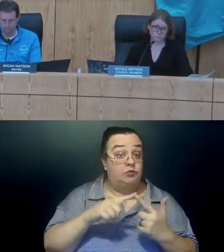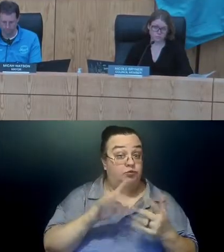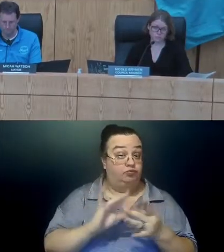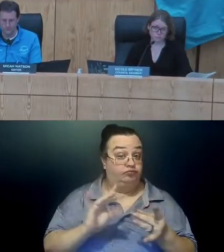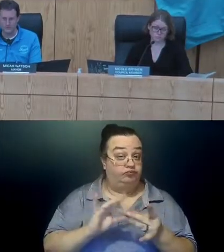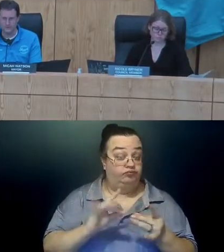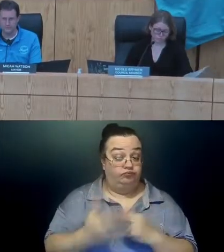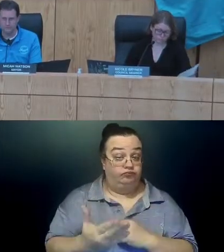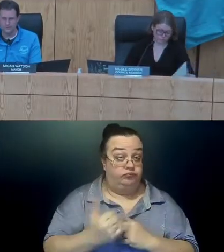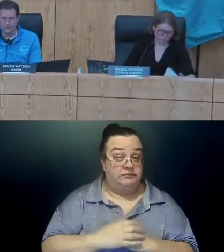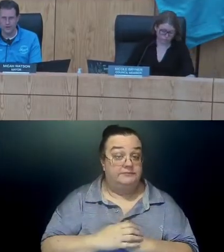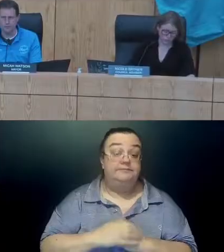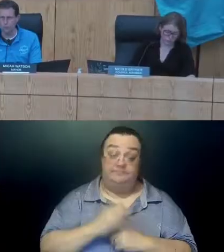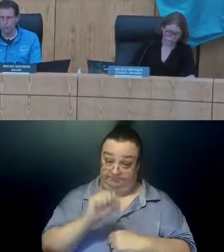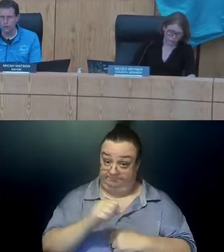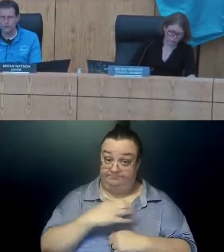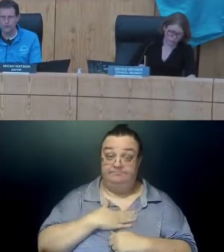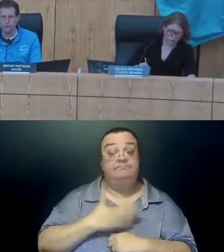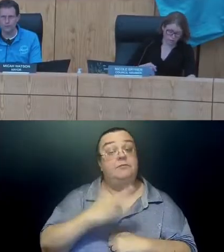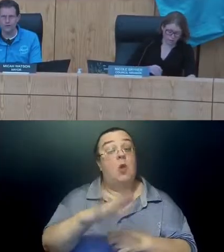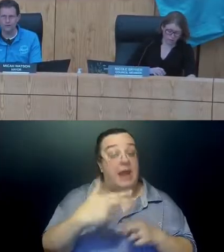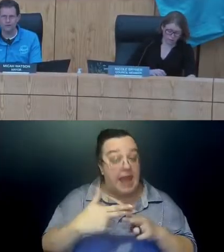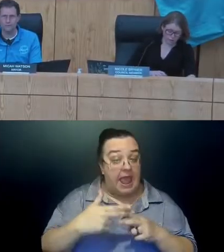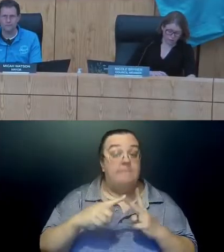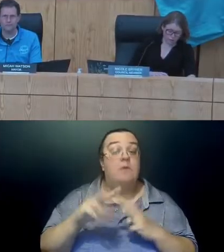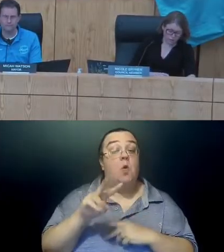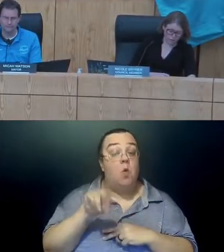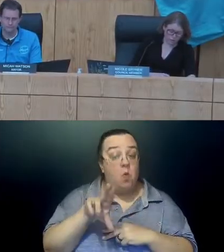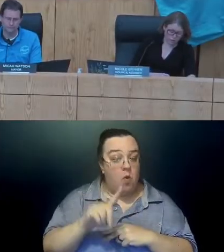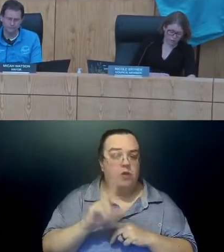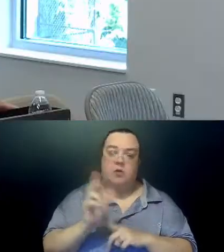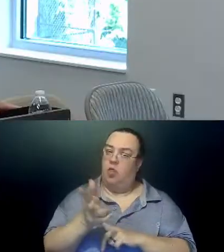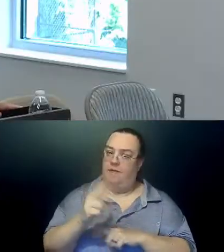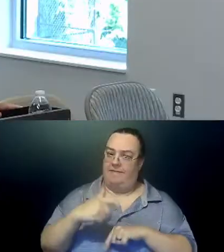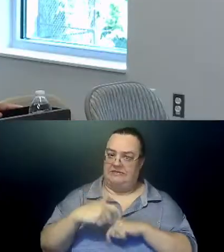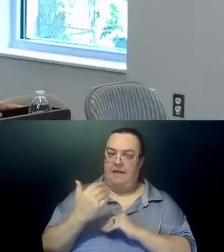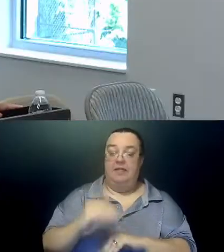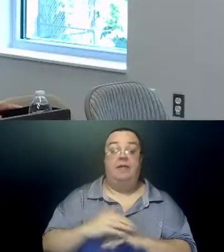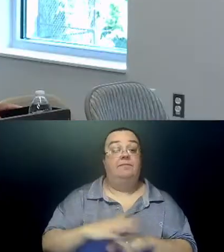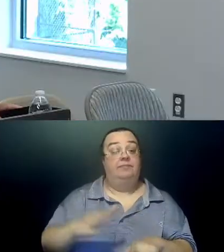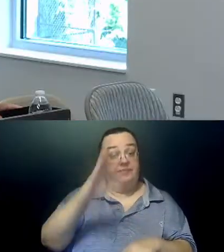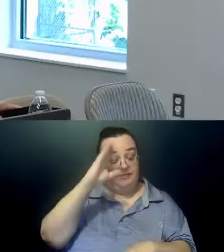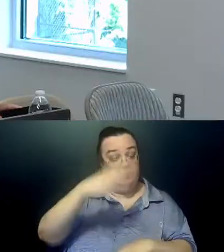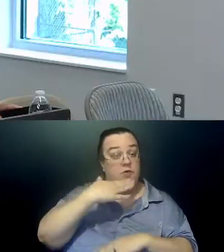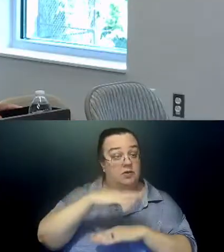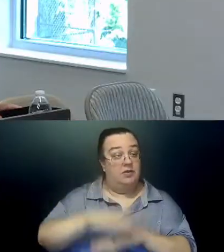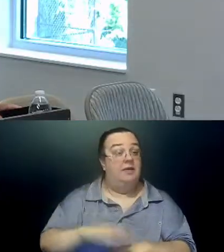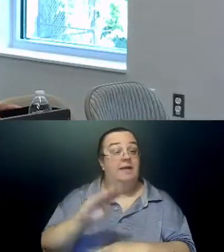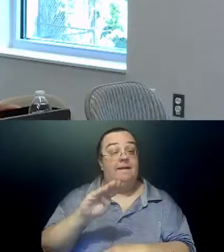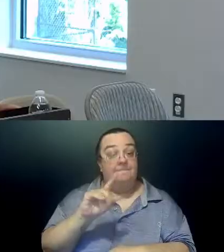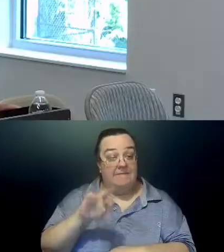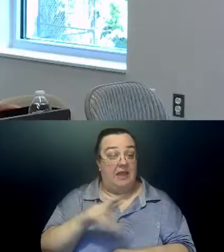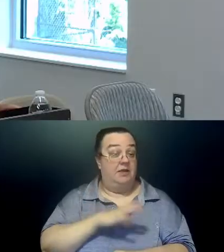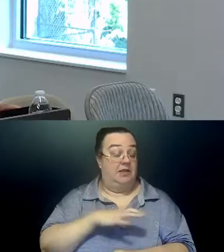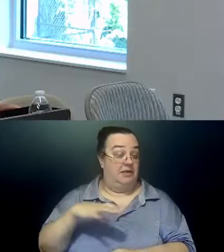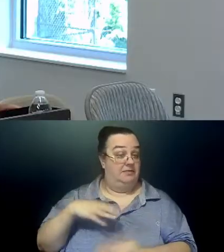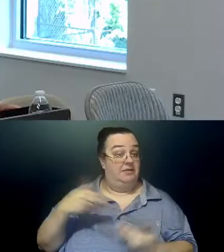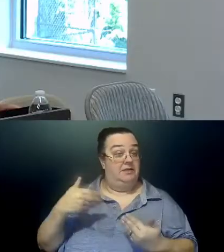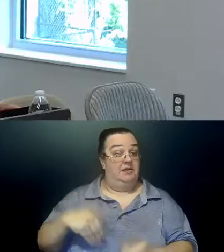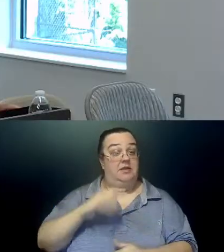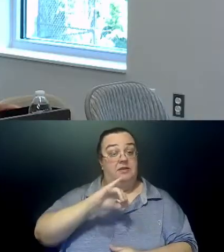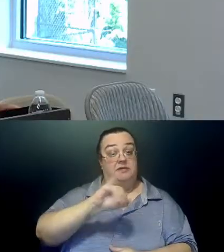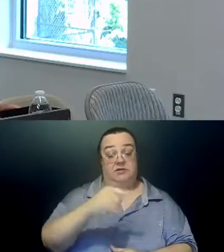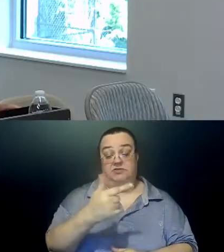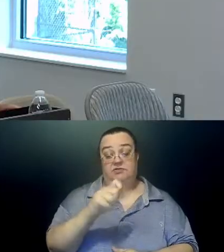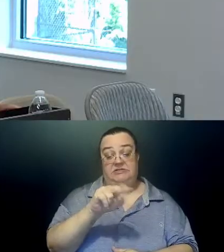Yes. Please, your name, your ward, and you have 3 minutes. Okay, good afternoon, Mayor and Council. My name is Geneva